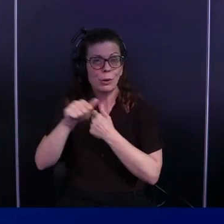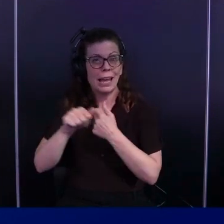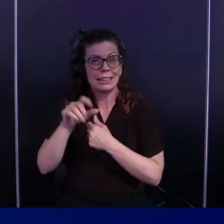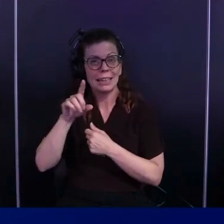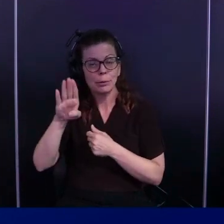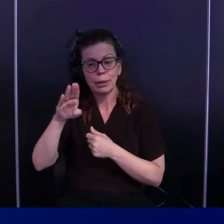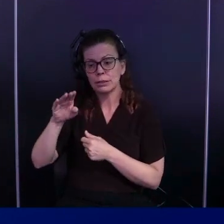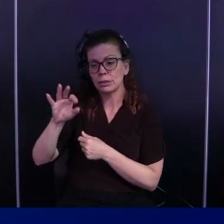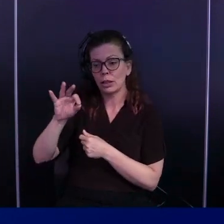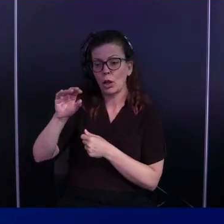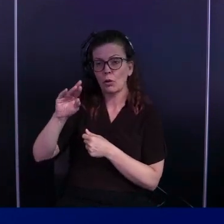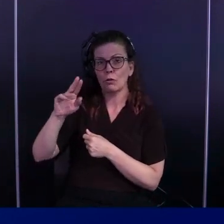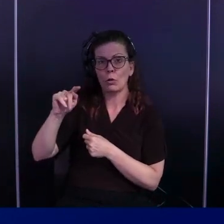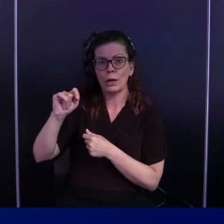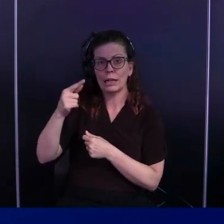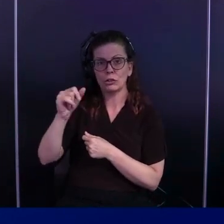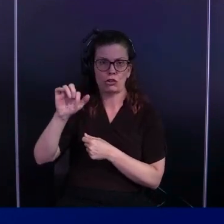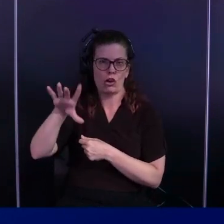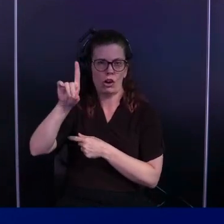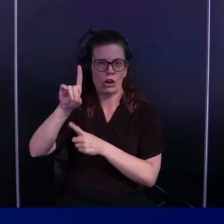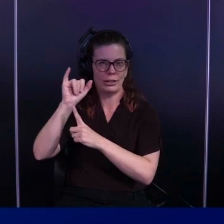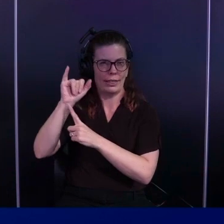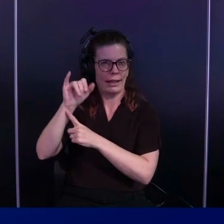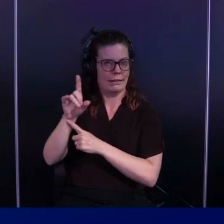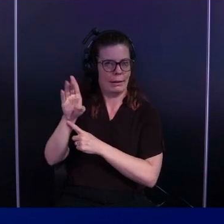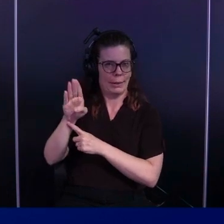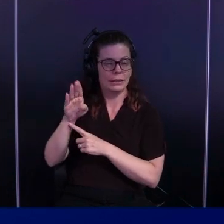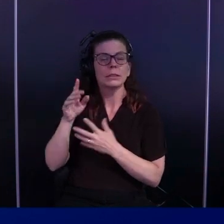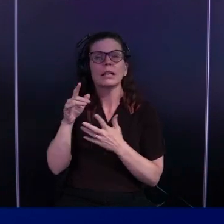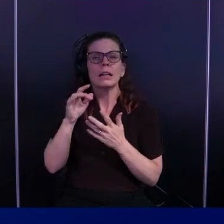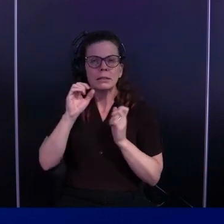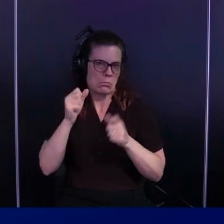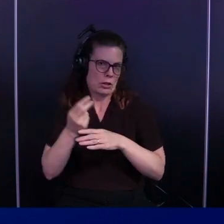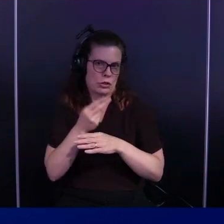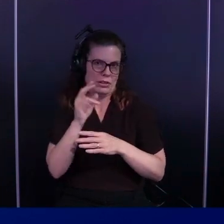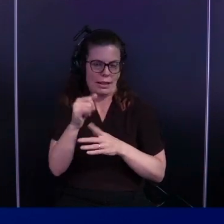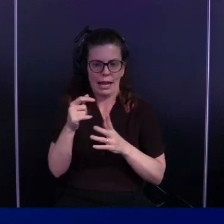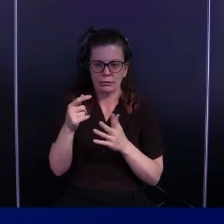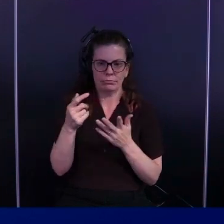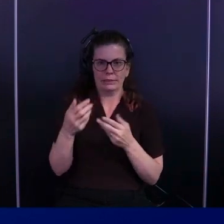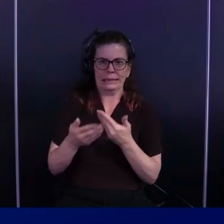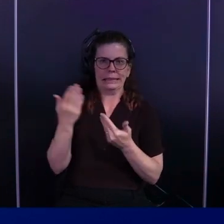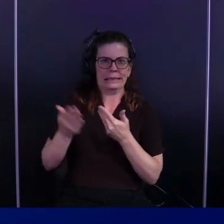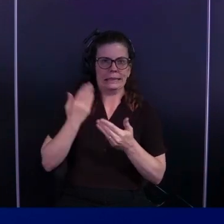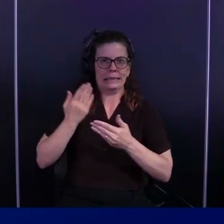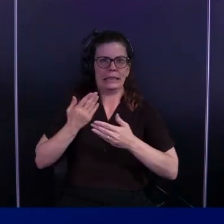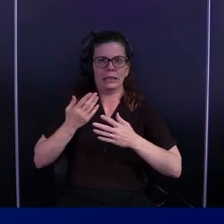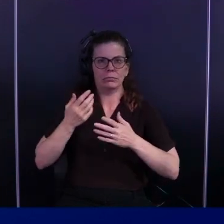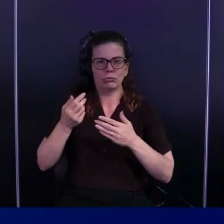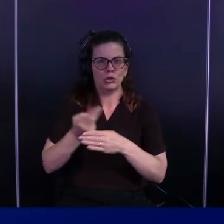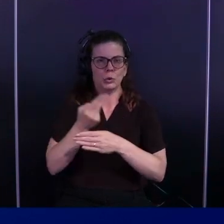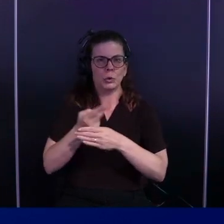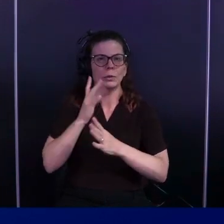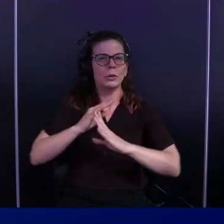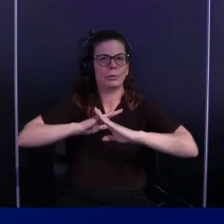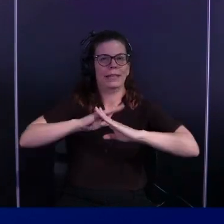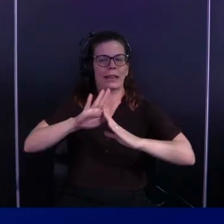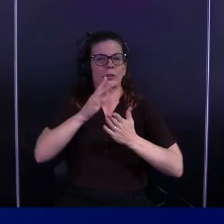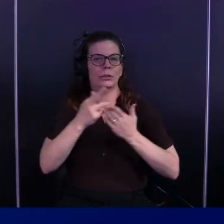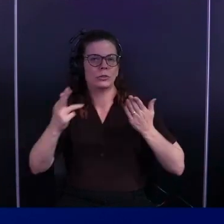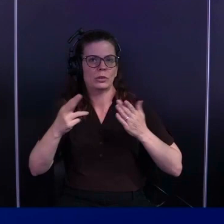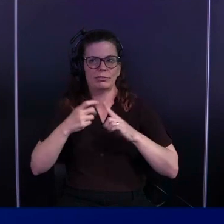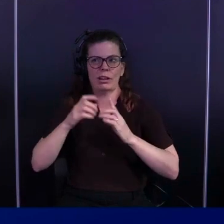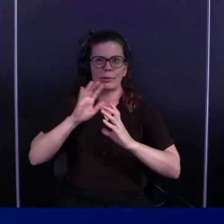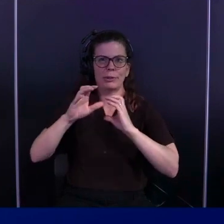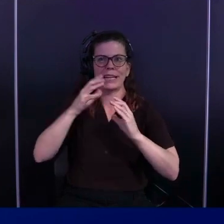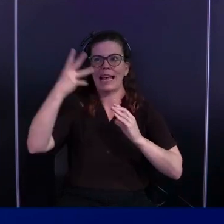FortiGuard threat database, and be able to kind of use it at their fingertips for protecting all their resources from communicating